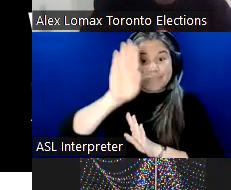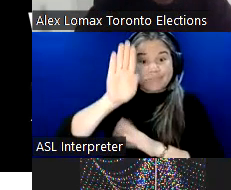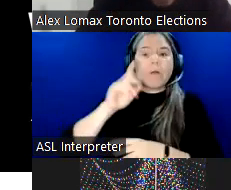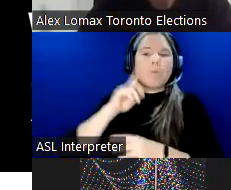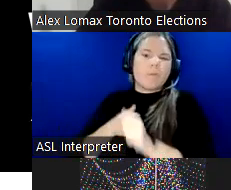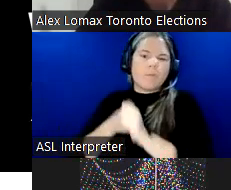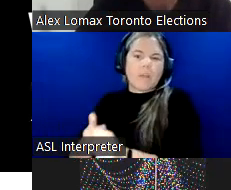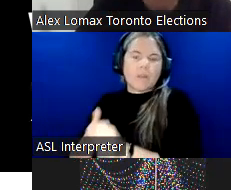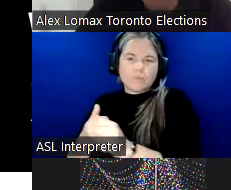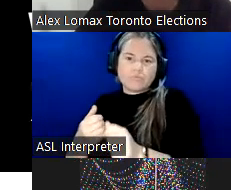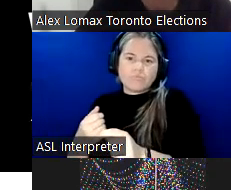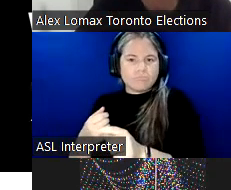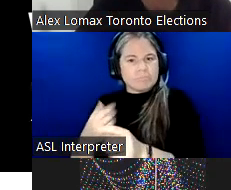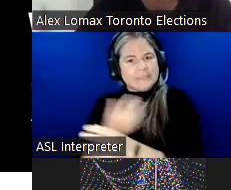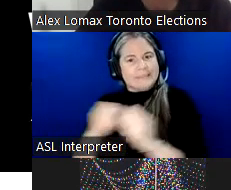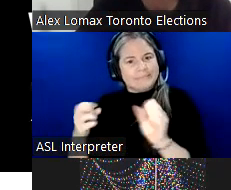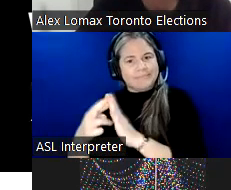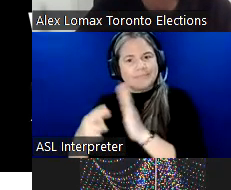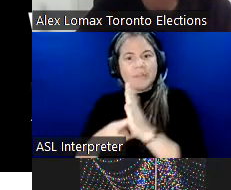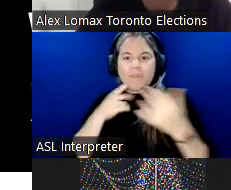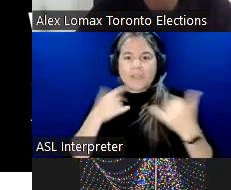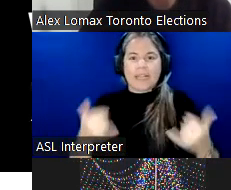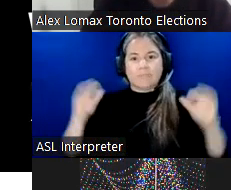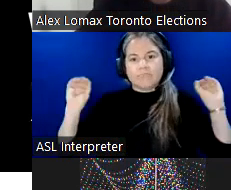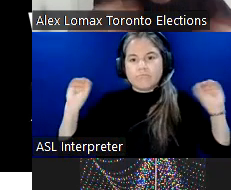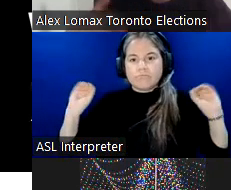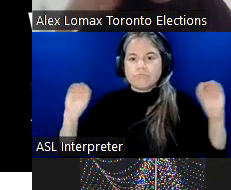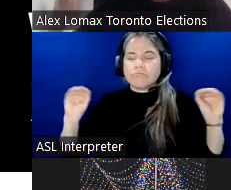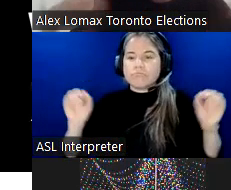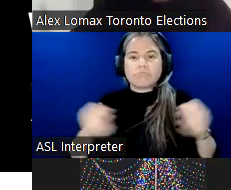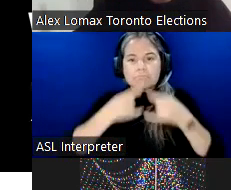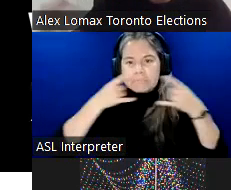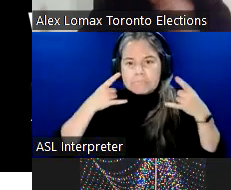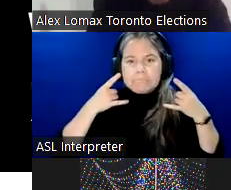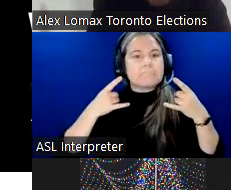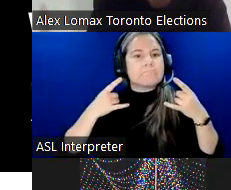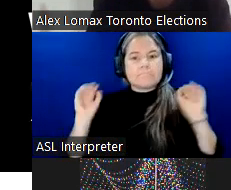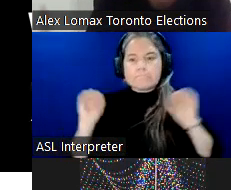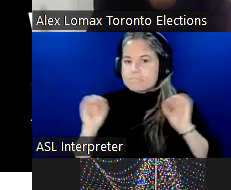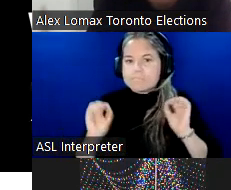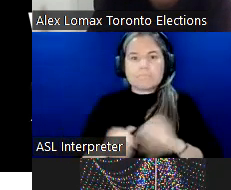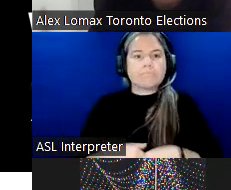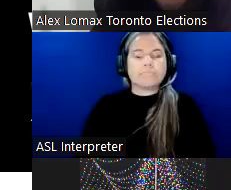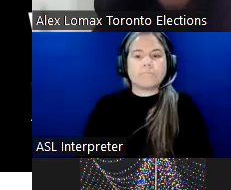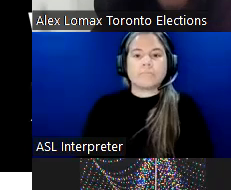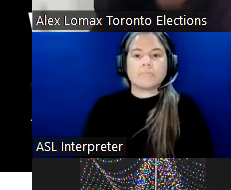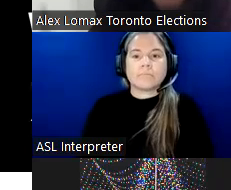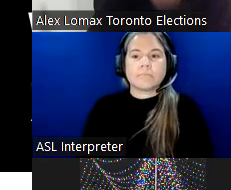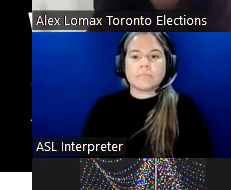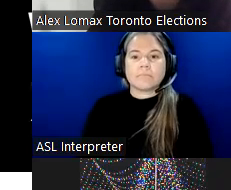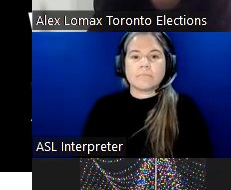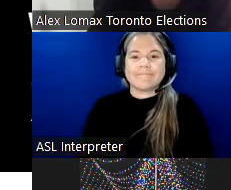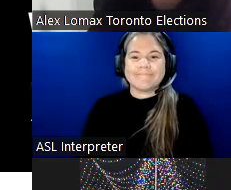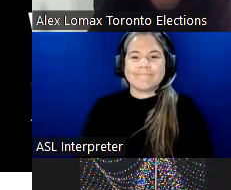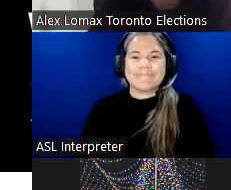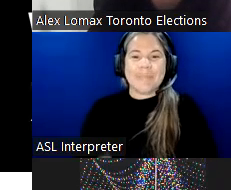accordingly. And but currently we don't have any special additional measures in place. But we're